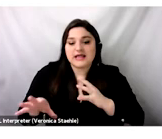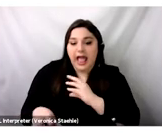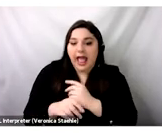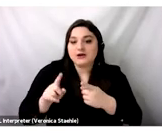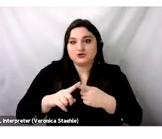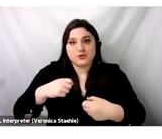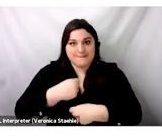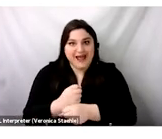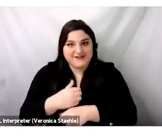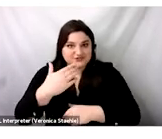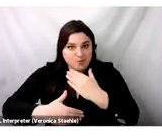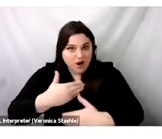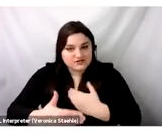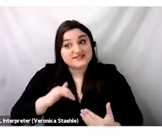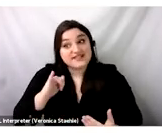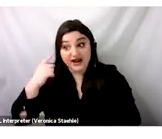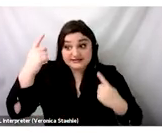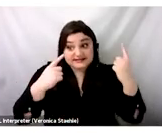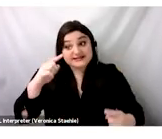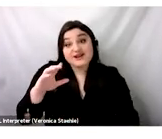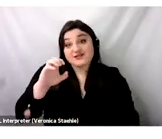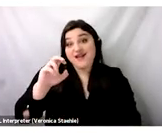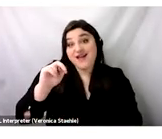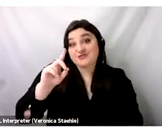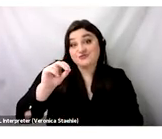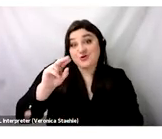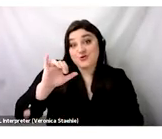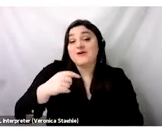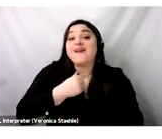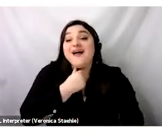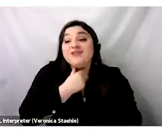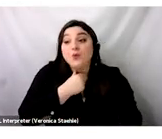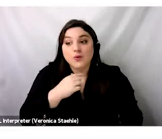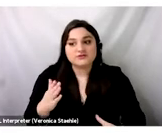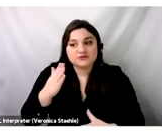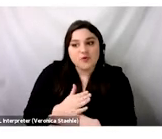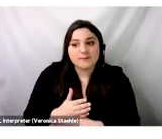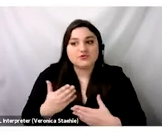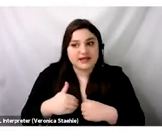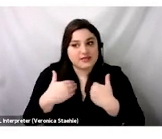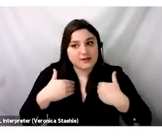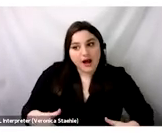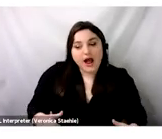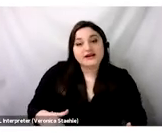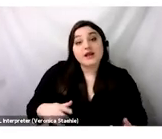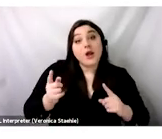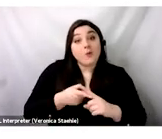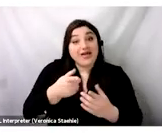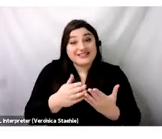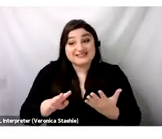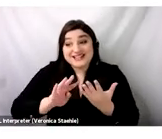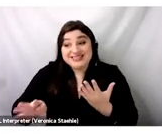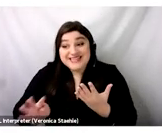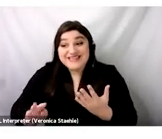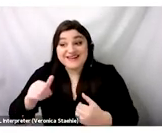So as I mentioned, the plastics themselves can be endocrine disruptors. The leakage of these things in the environment is something to definitely look